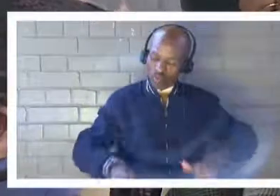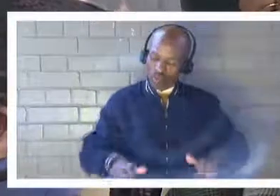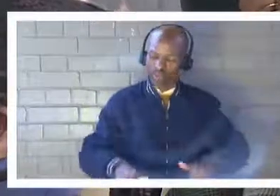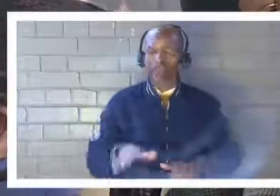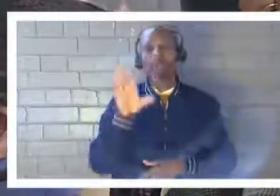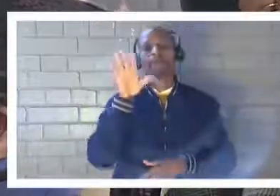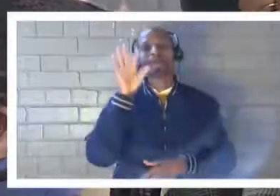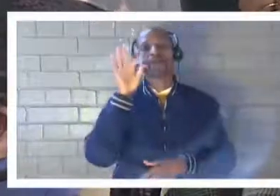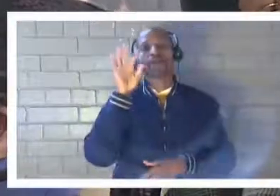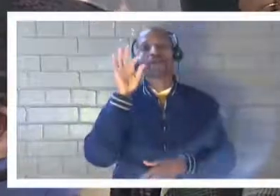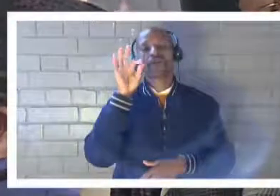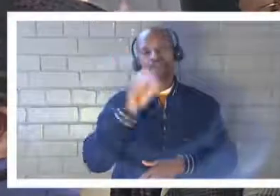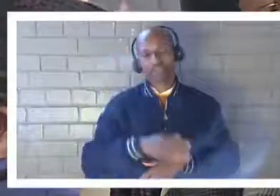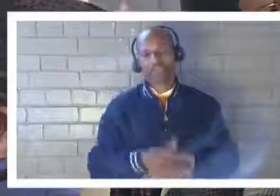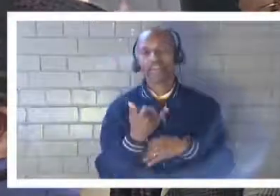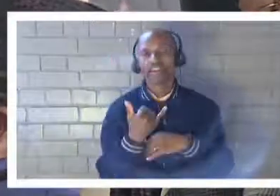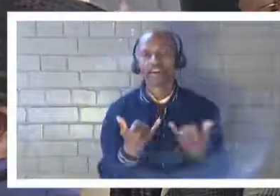Monday.